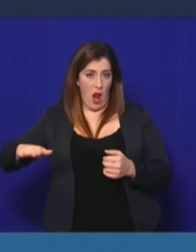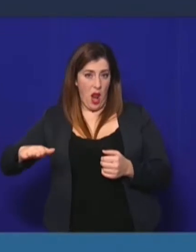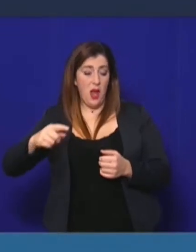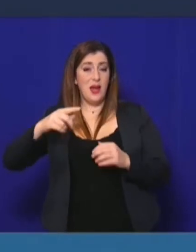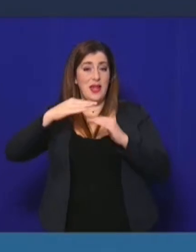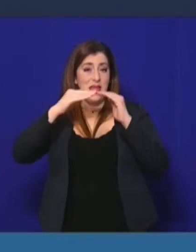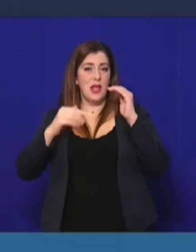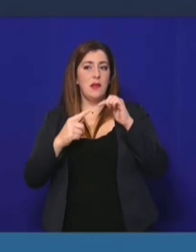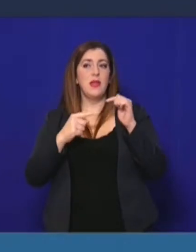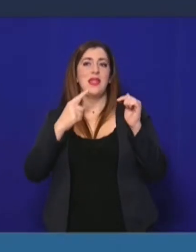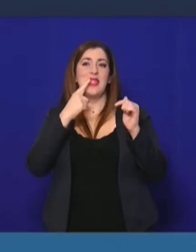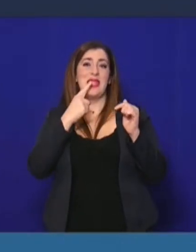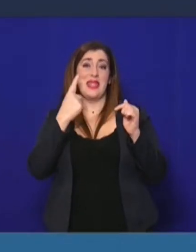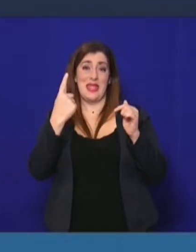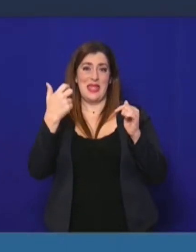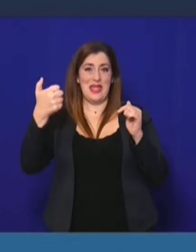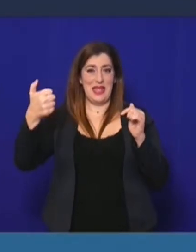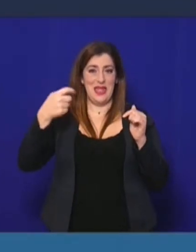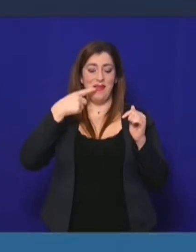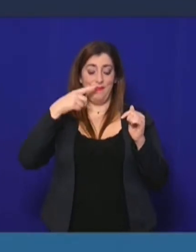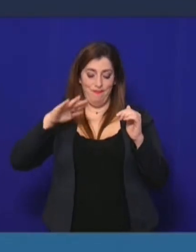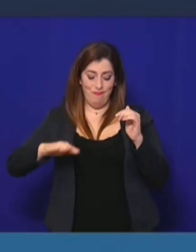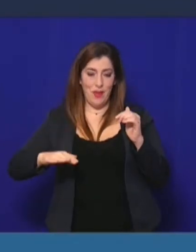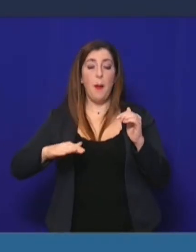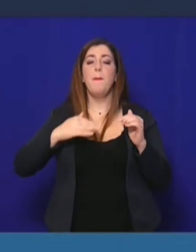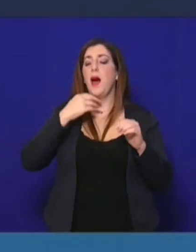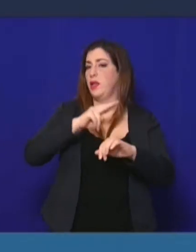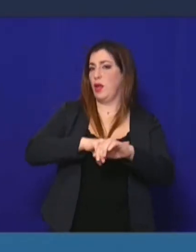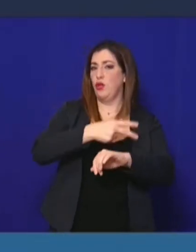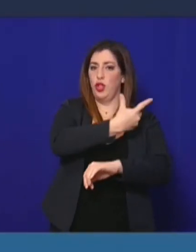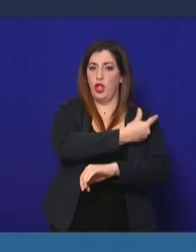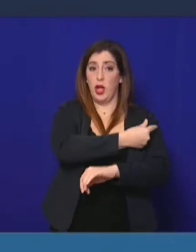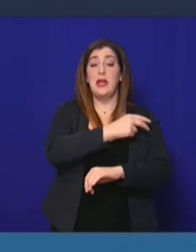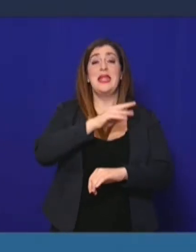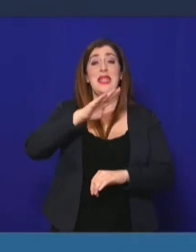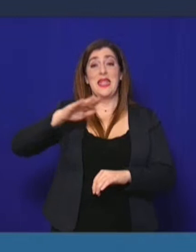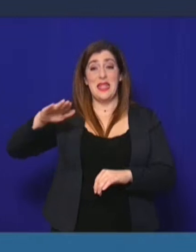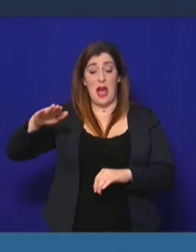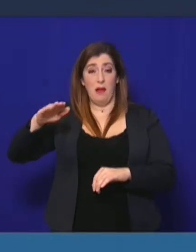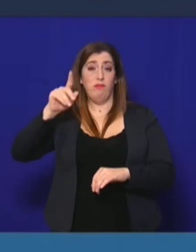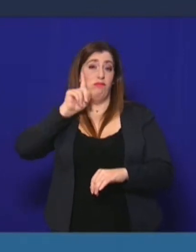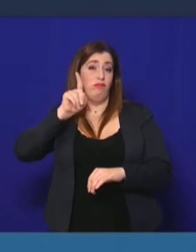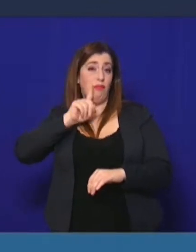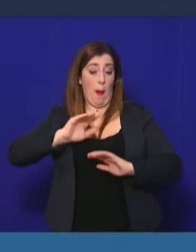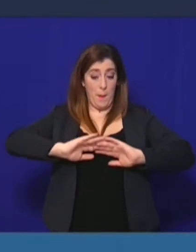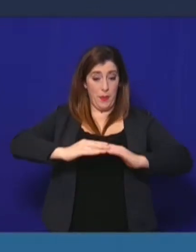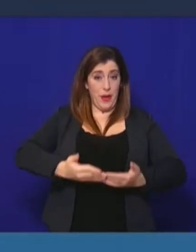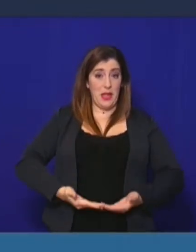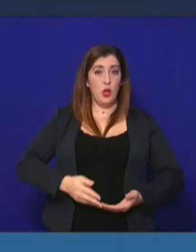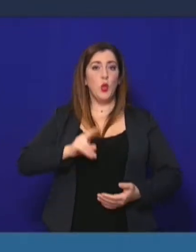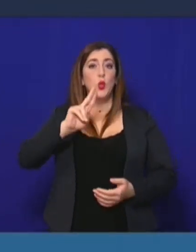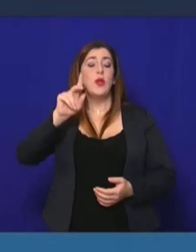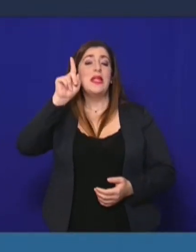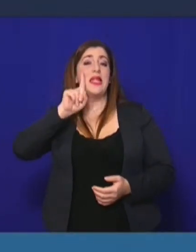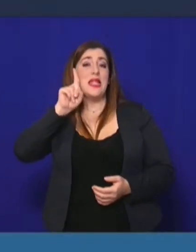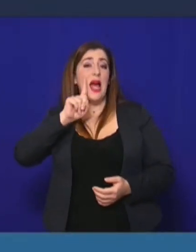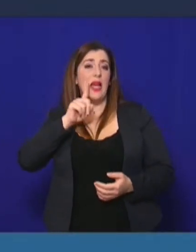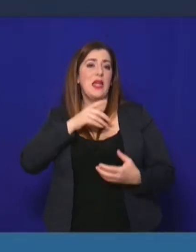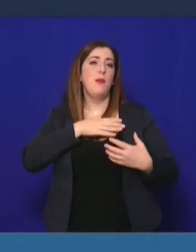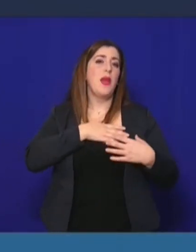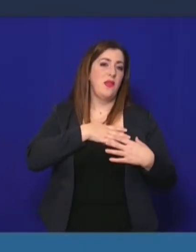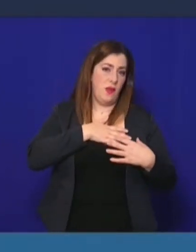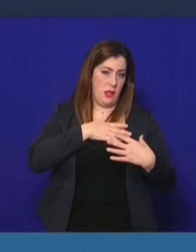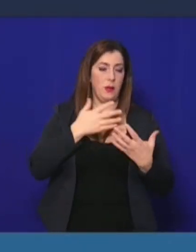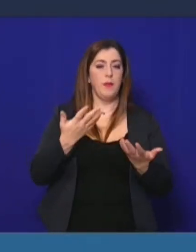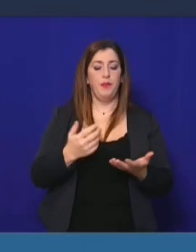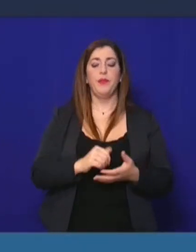16 sena nisa li huma pregnant jew inkella dawk li huma breastfeeding. U dawk li jkunu active COVID bħalissa jew inkella